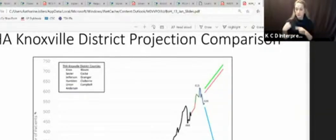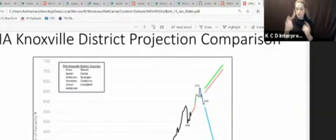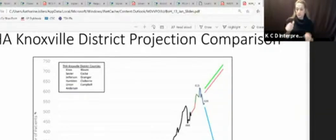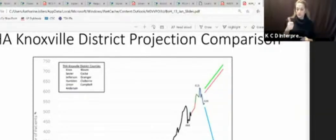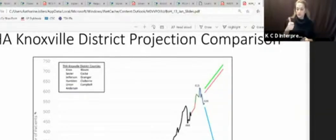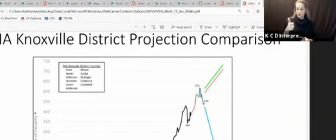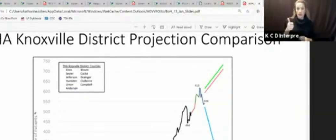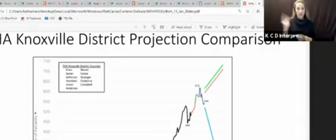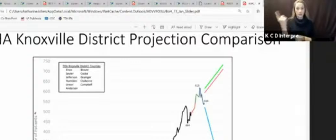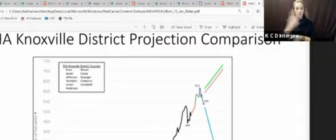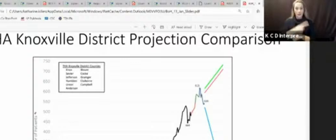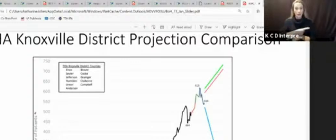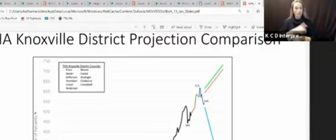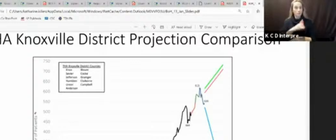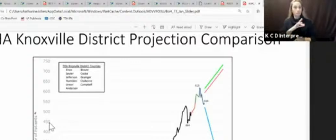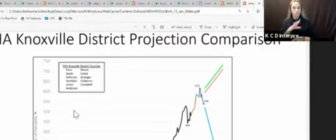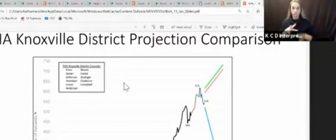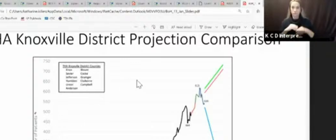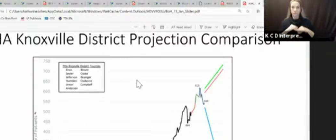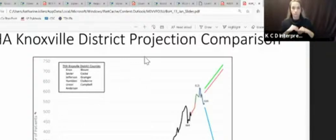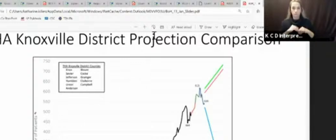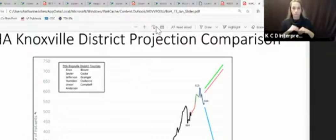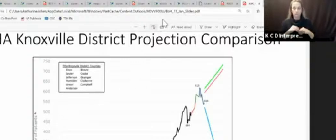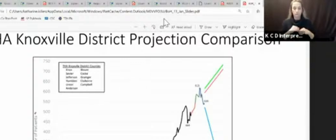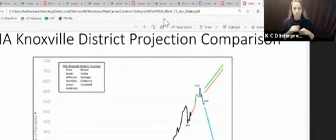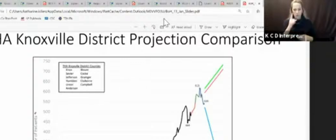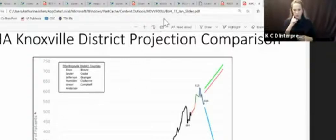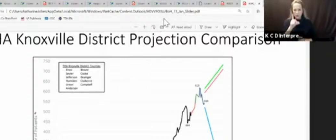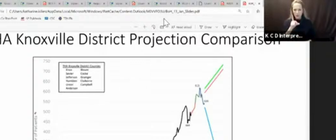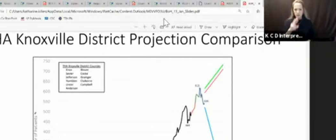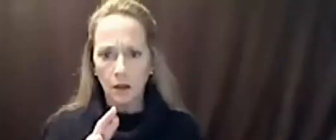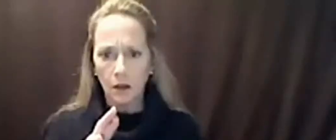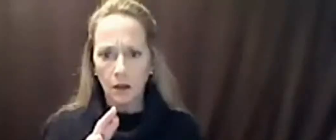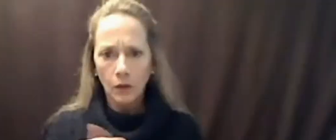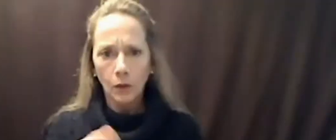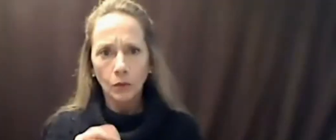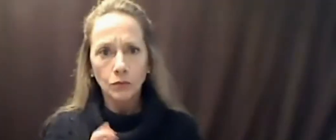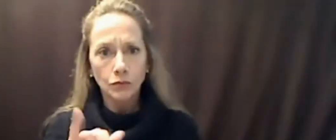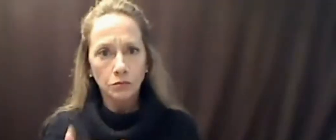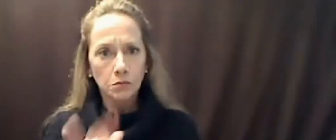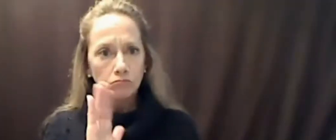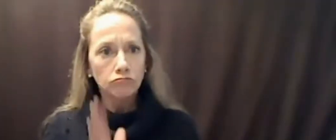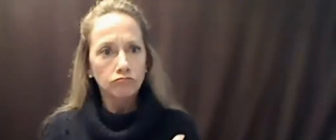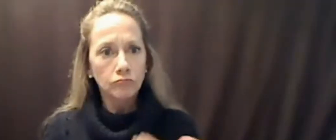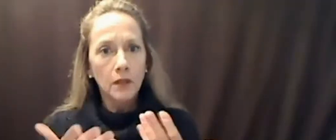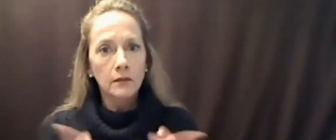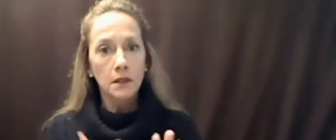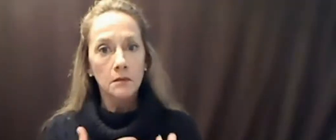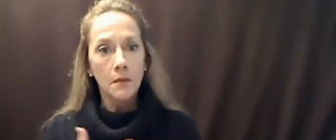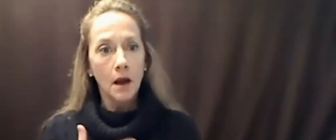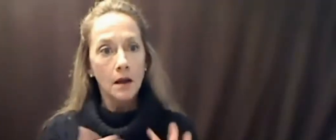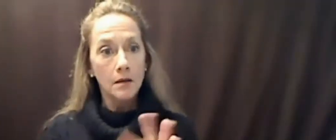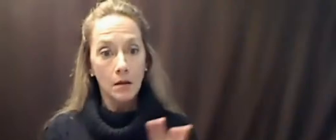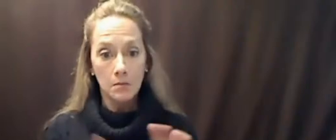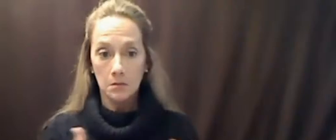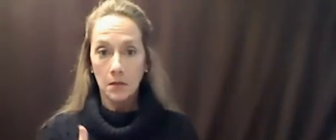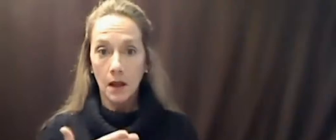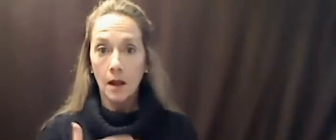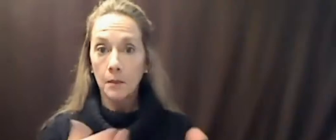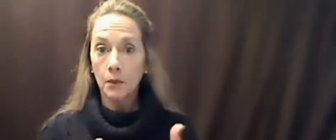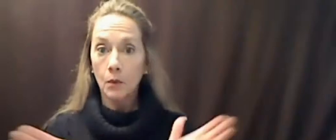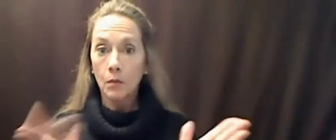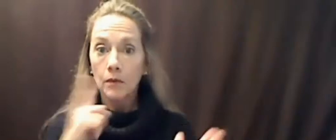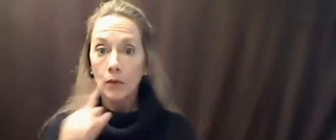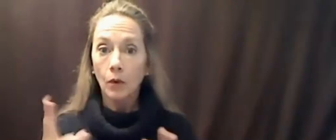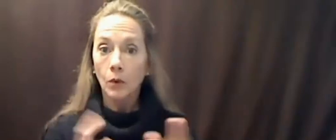that. So I believe, Dr. Gocher, that's the end of my prepared comments, and I'd be happy to take any questions. Thank you,